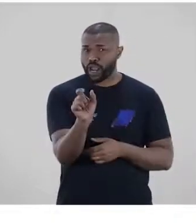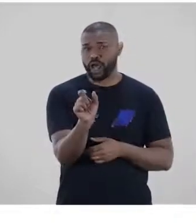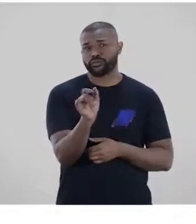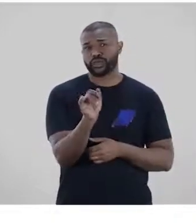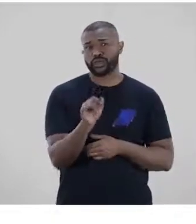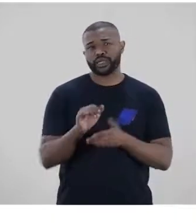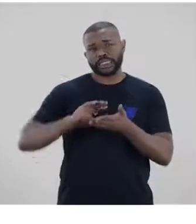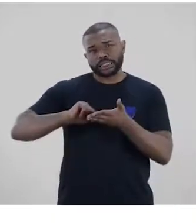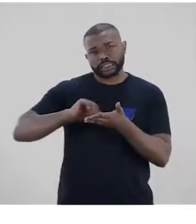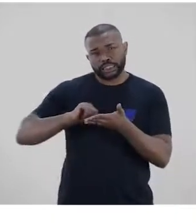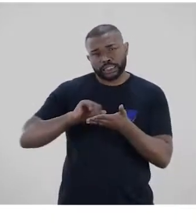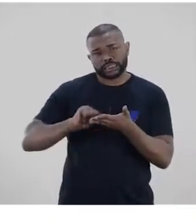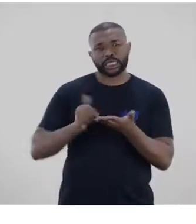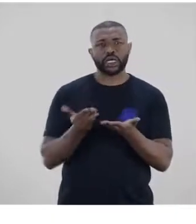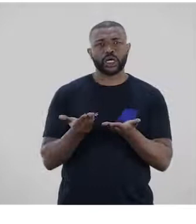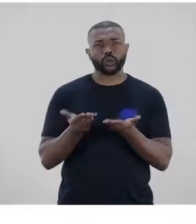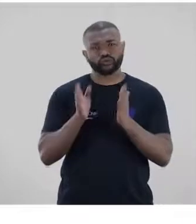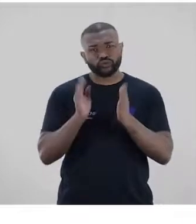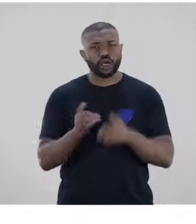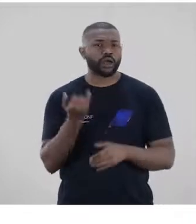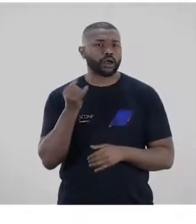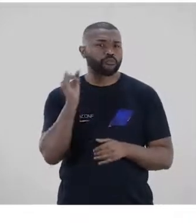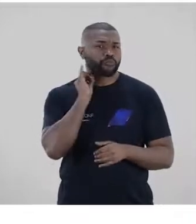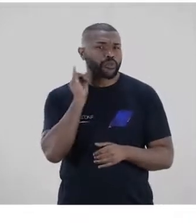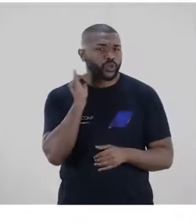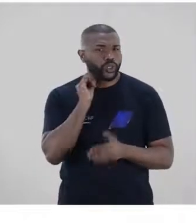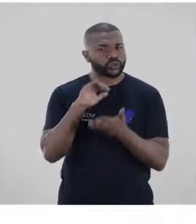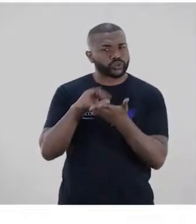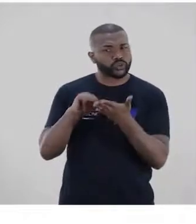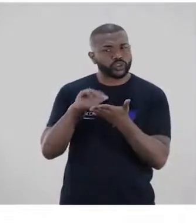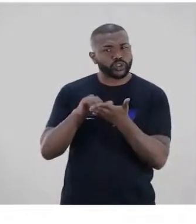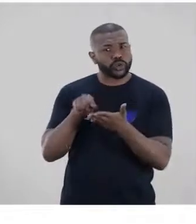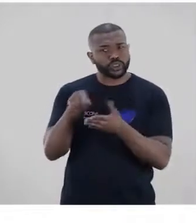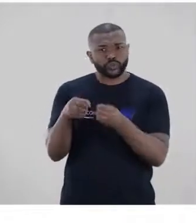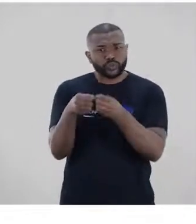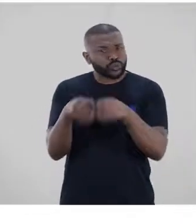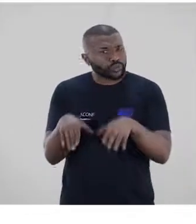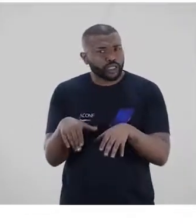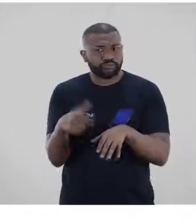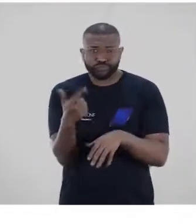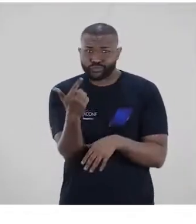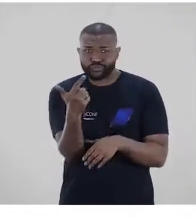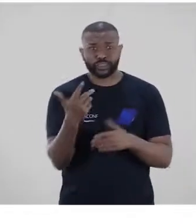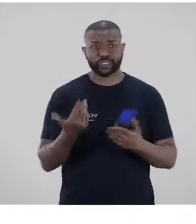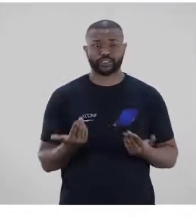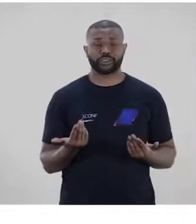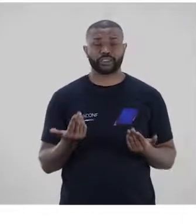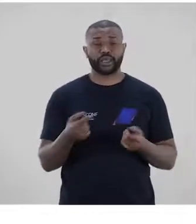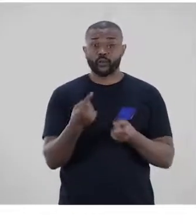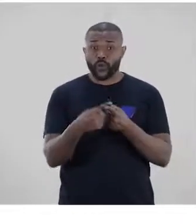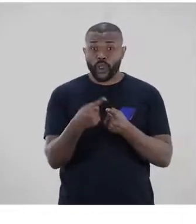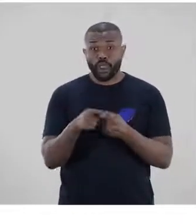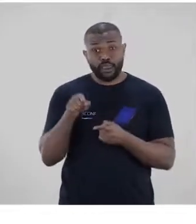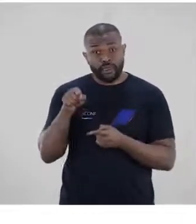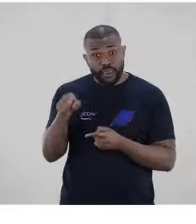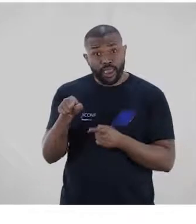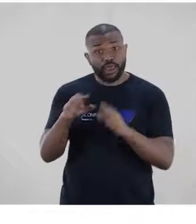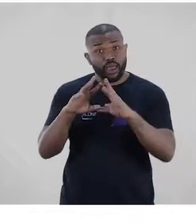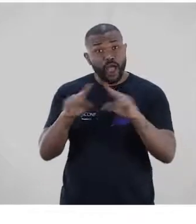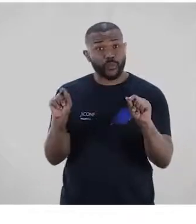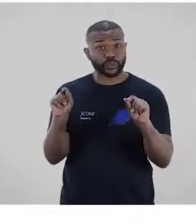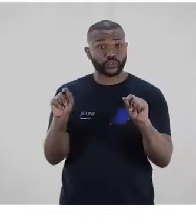else's database that wasn't meant to be touched and extracted because it meant to be abstracted and hidden away behind